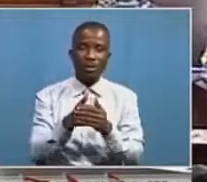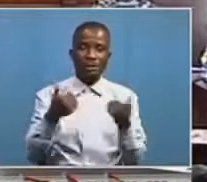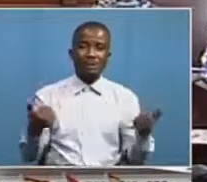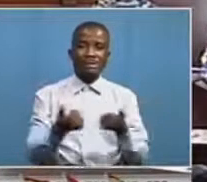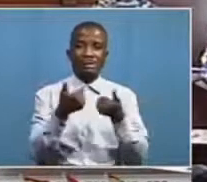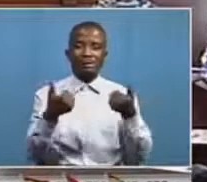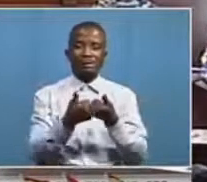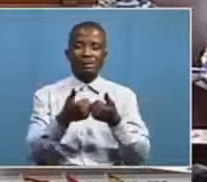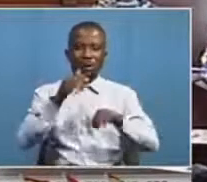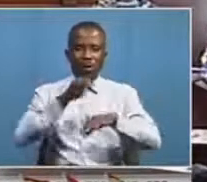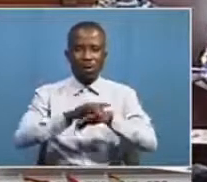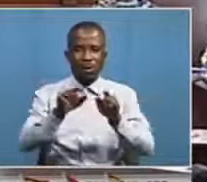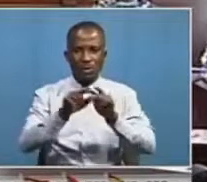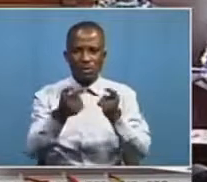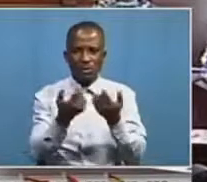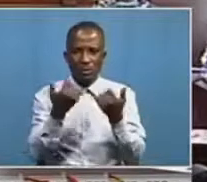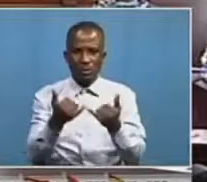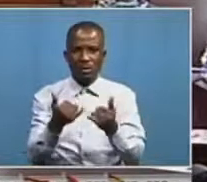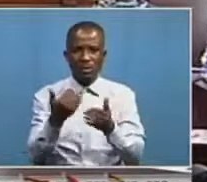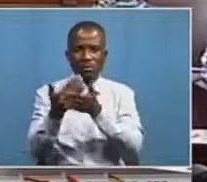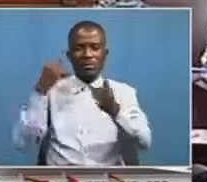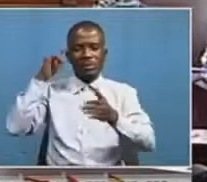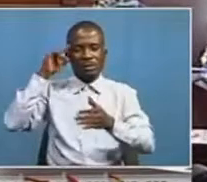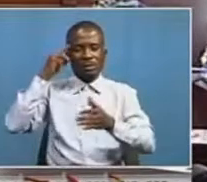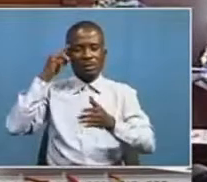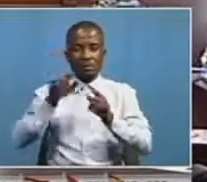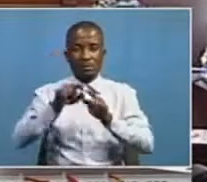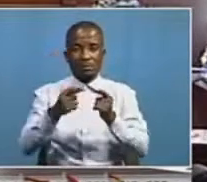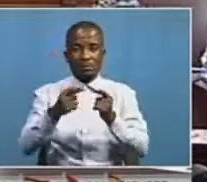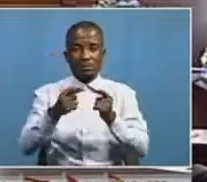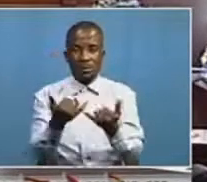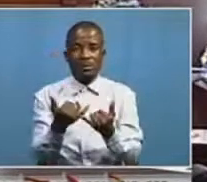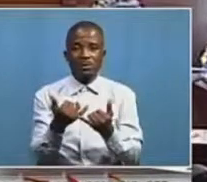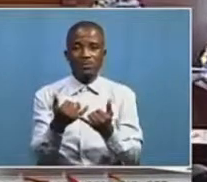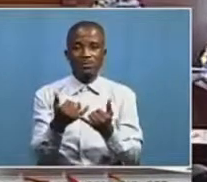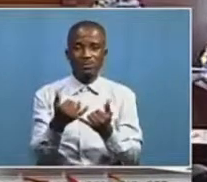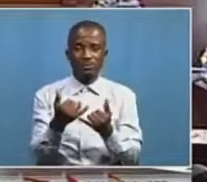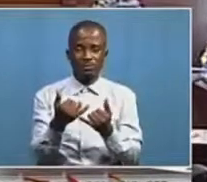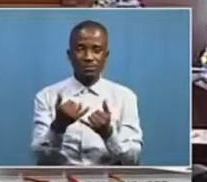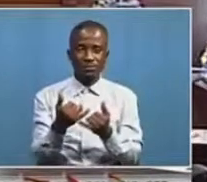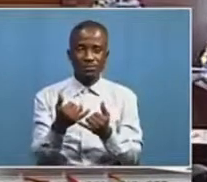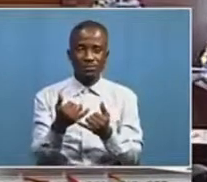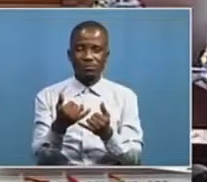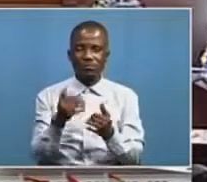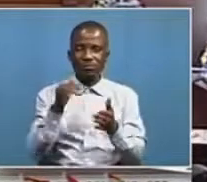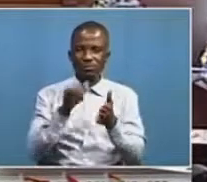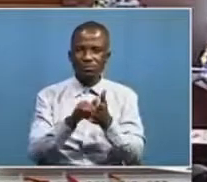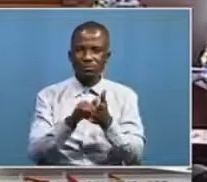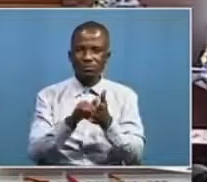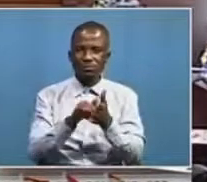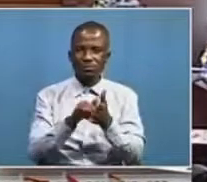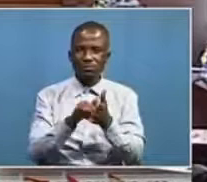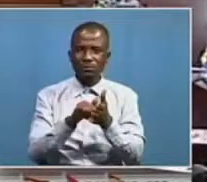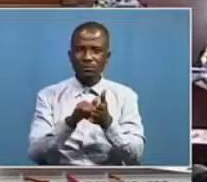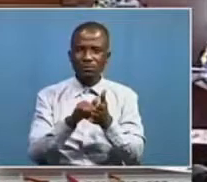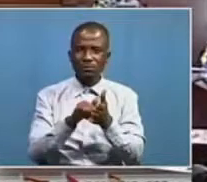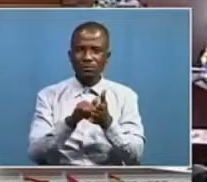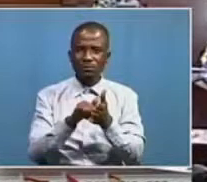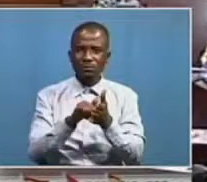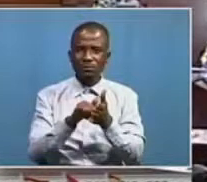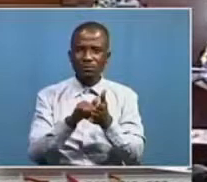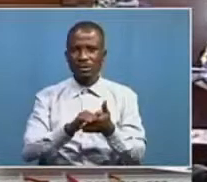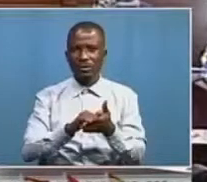on the party against whom the presumption operates. The onus of rebuttal of this prima facie evidence that the